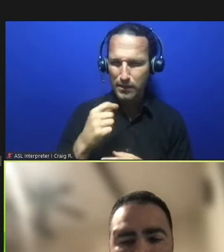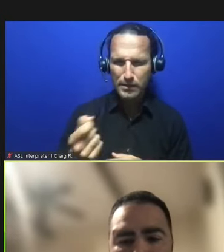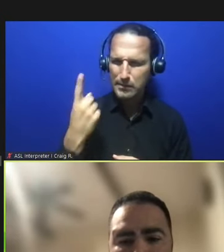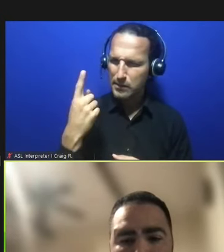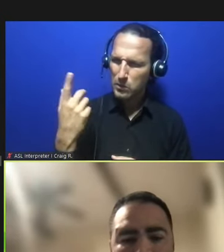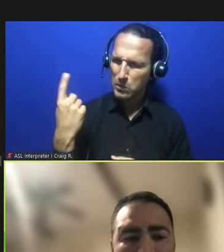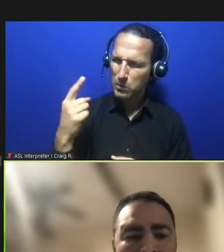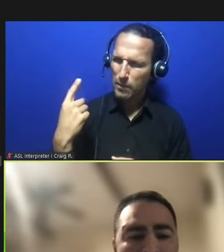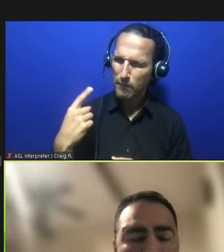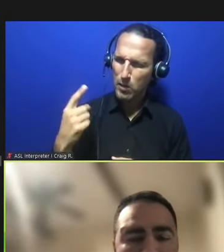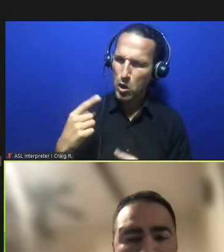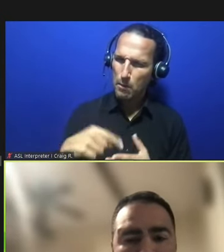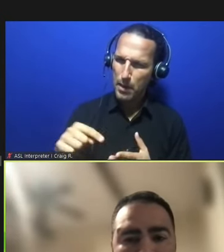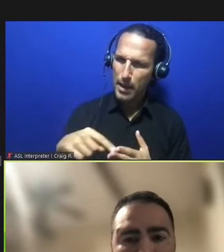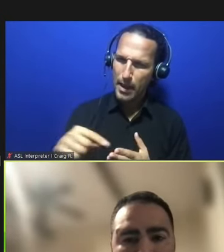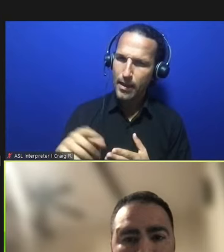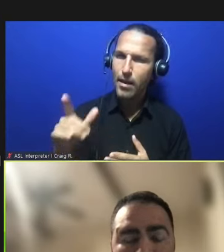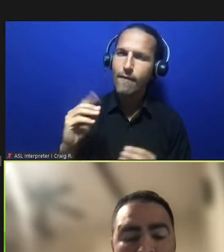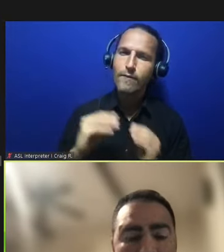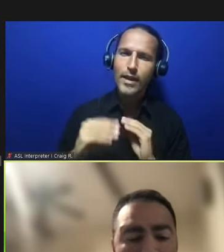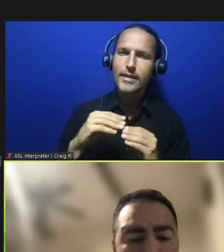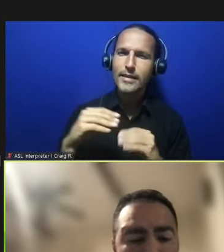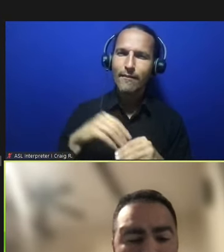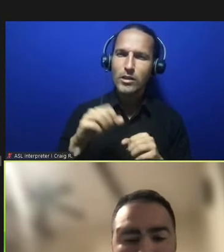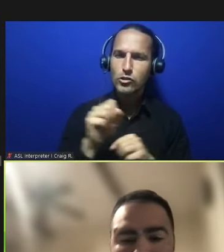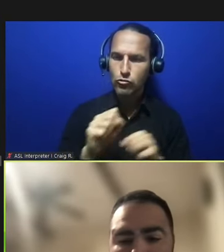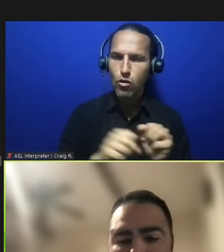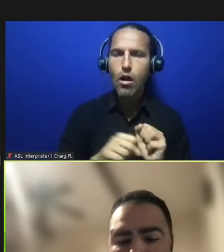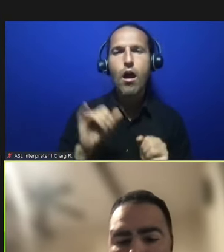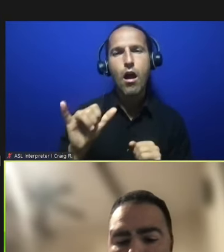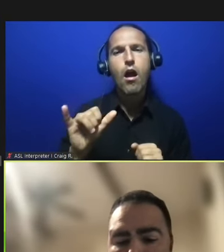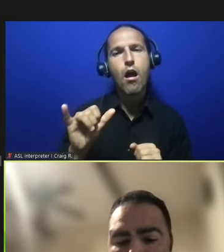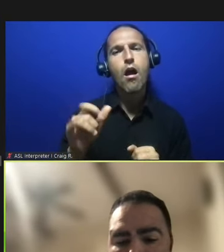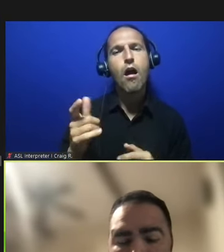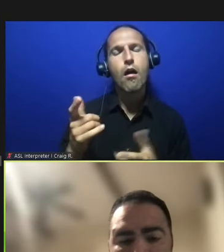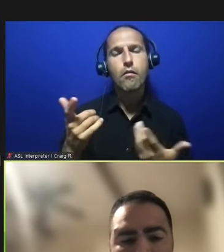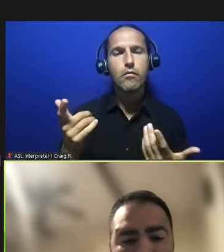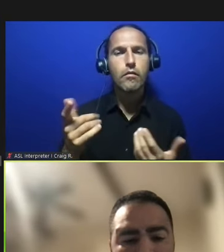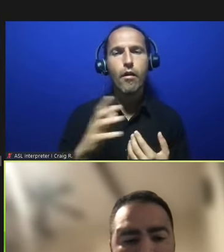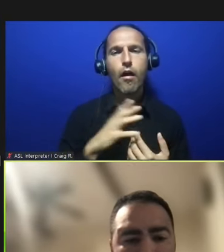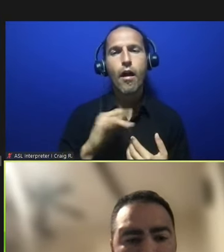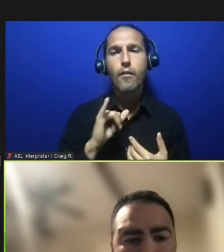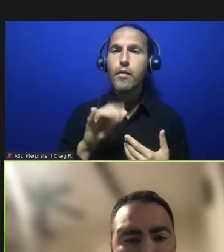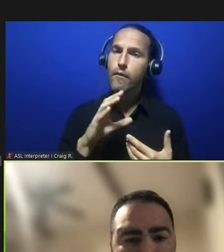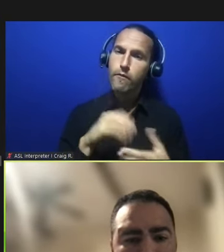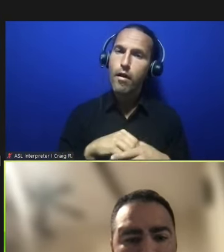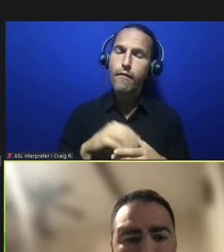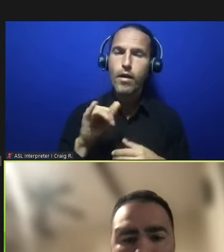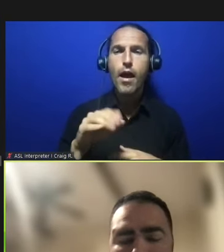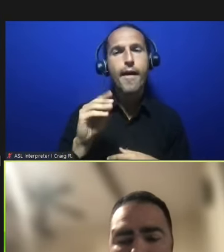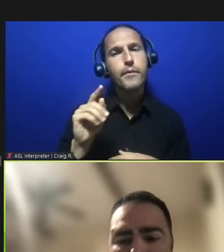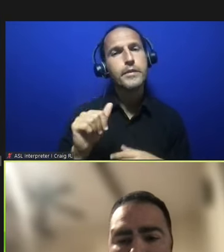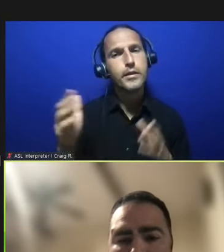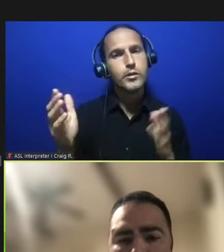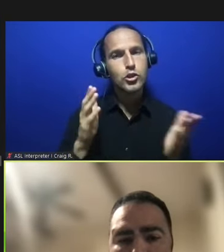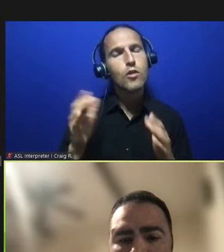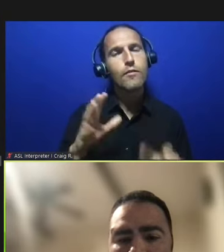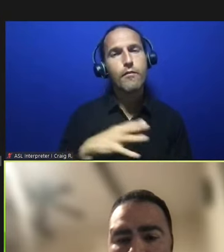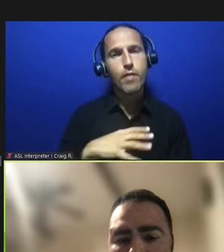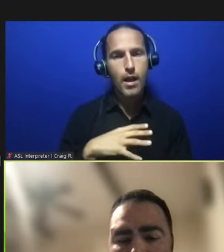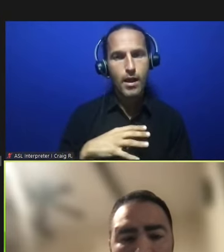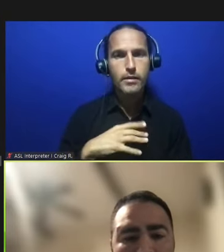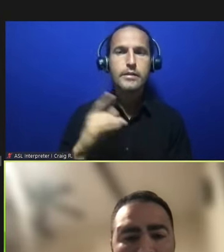paying the MTA. Yeah, fixing the infrastructure. I'm also a user of the MTA services,